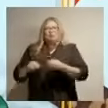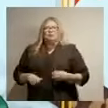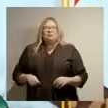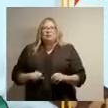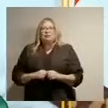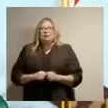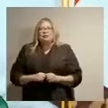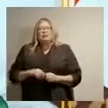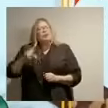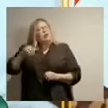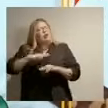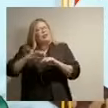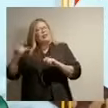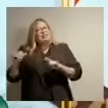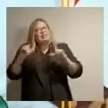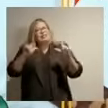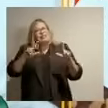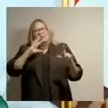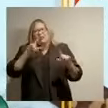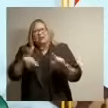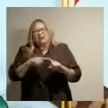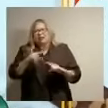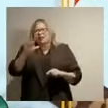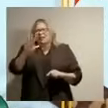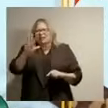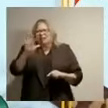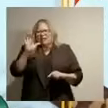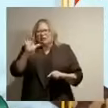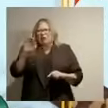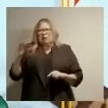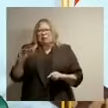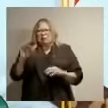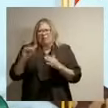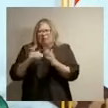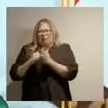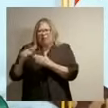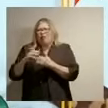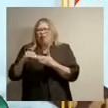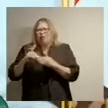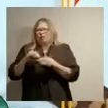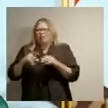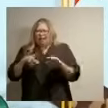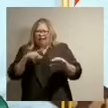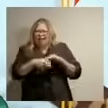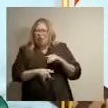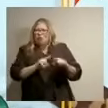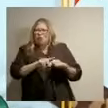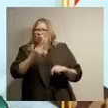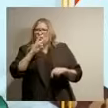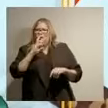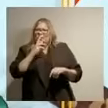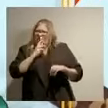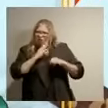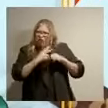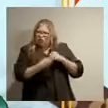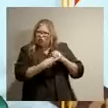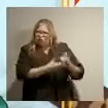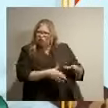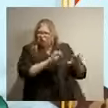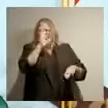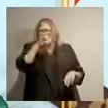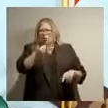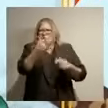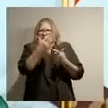$500 million one-time cut for water storage. Yeah. I know that you've been a big proponent of the Delta